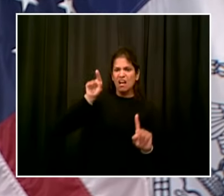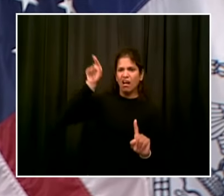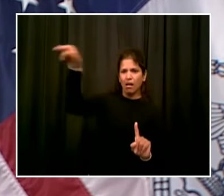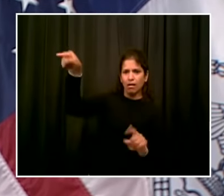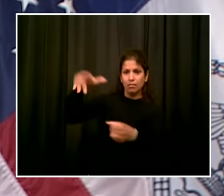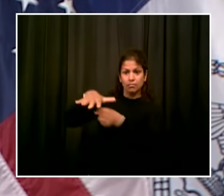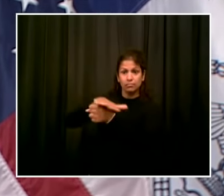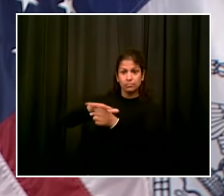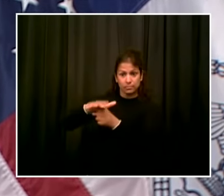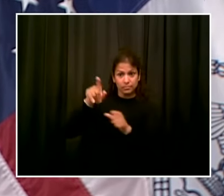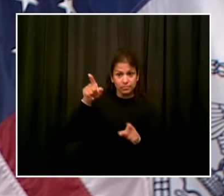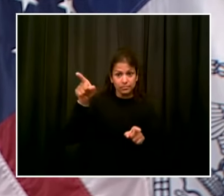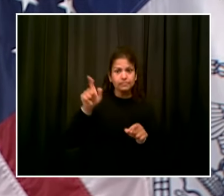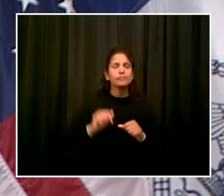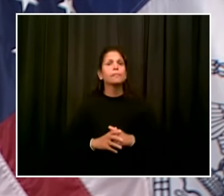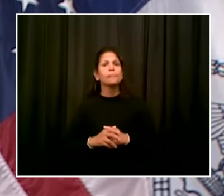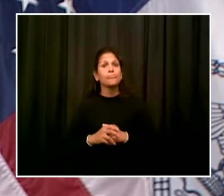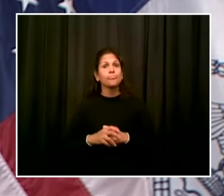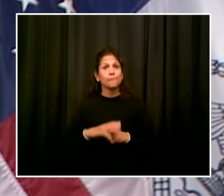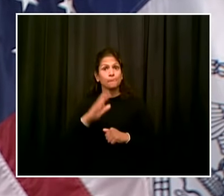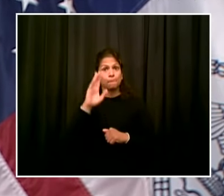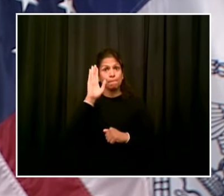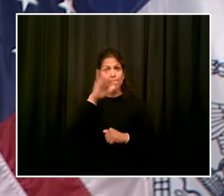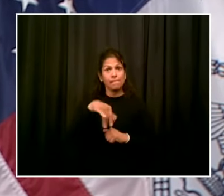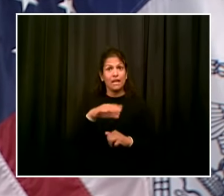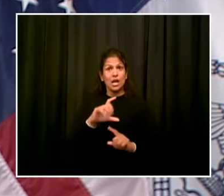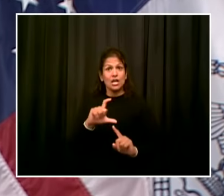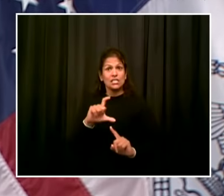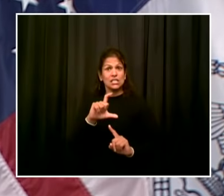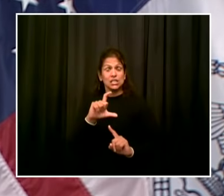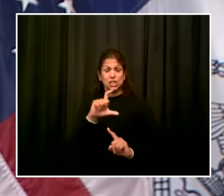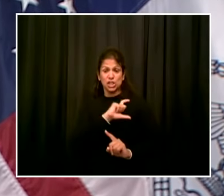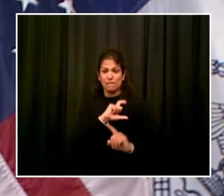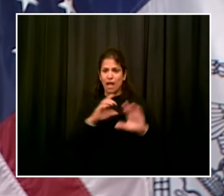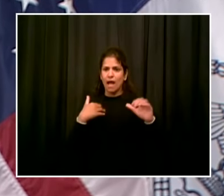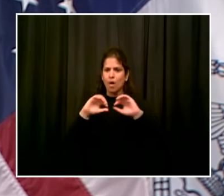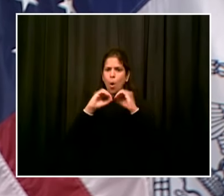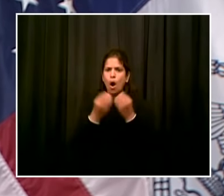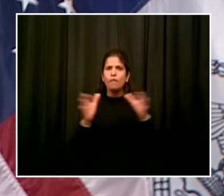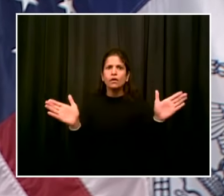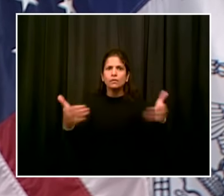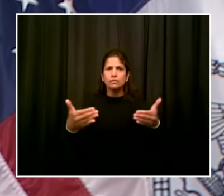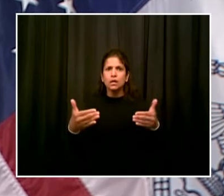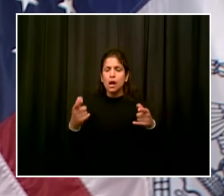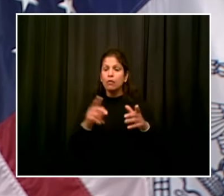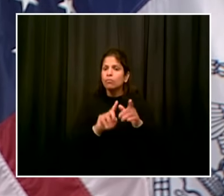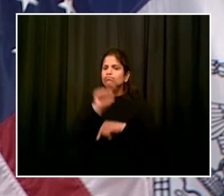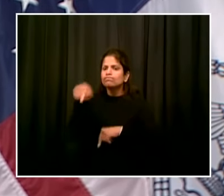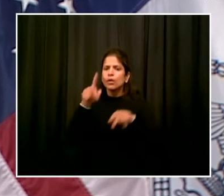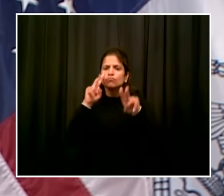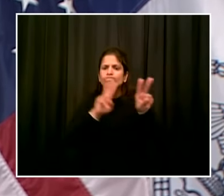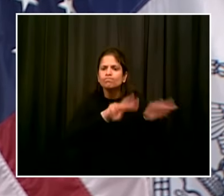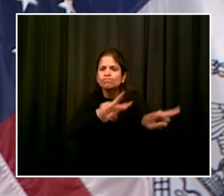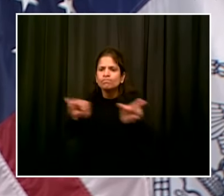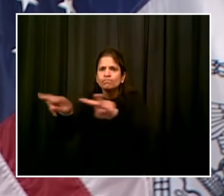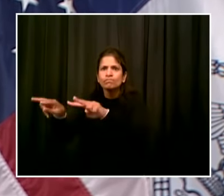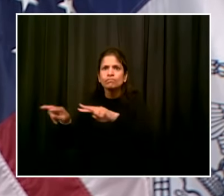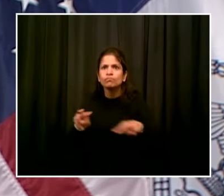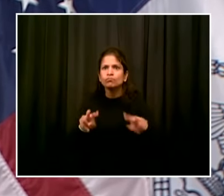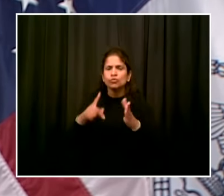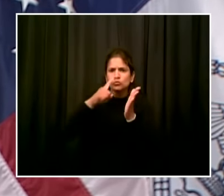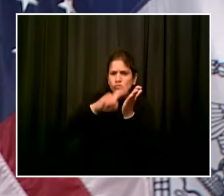blitz. People were sent out from the sheriff's office and NYPD to enforce there. but City Council member Constantinides